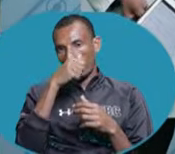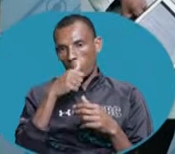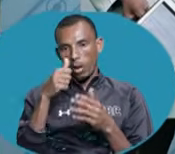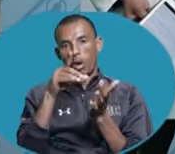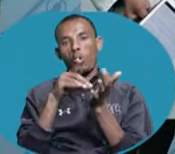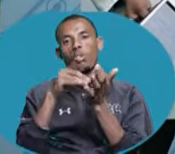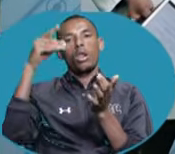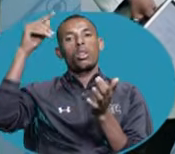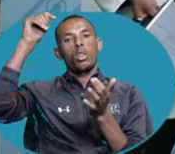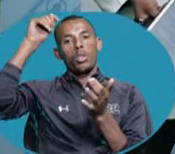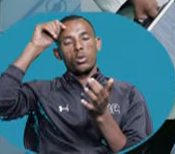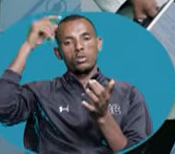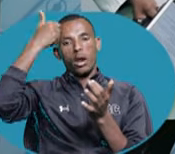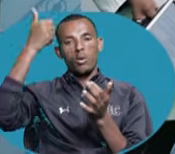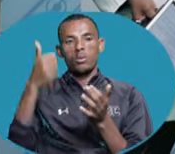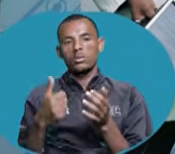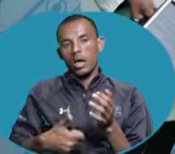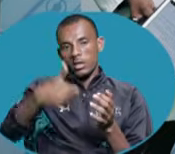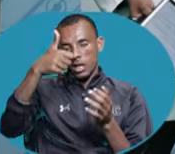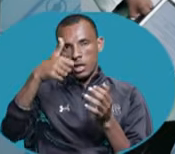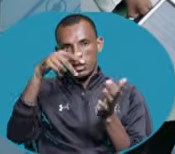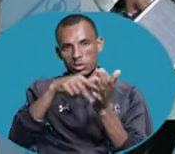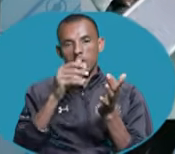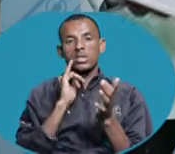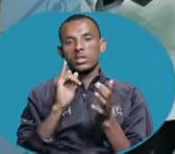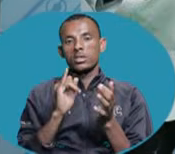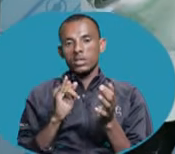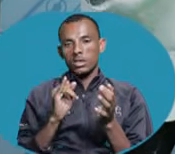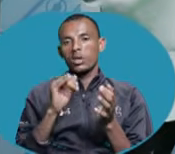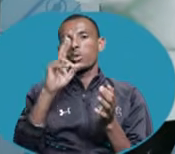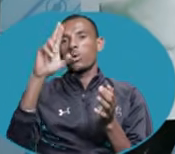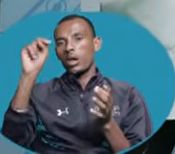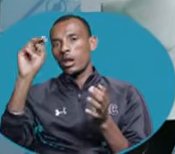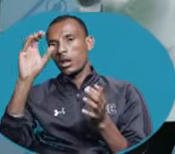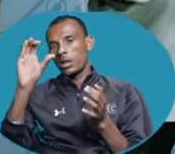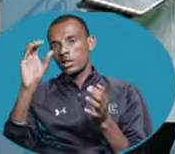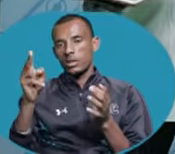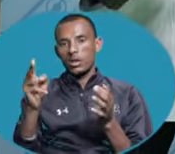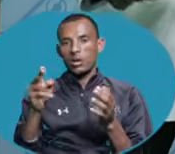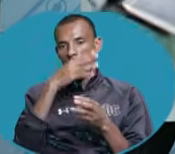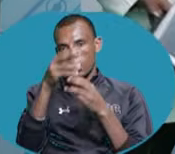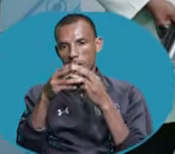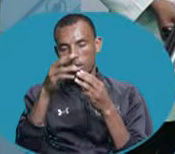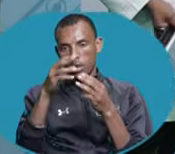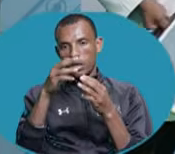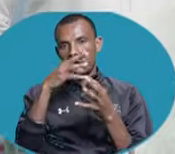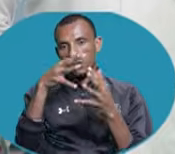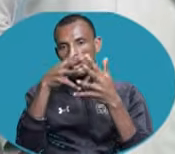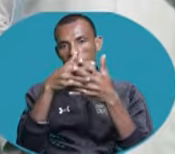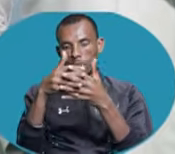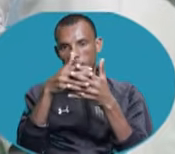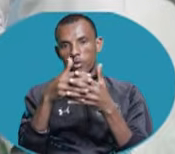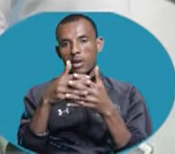Nations Higher Commission for Refuge. The other institution, UNICEF, United Nations